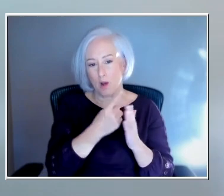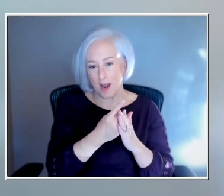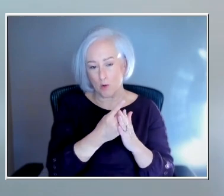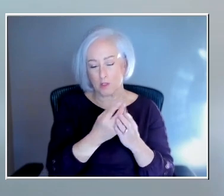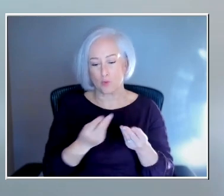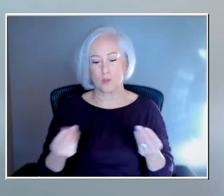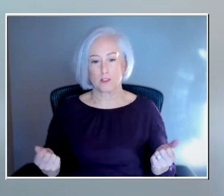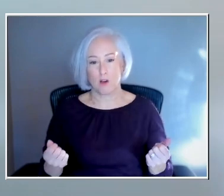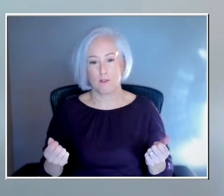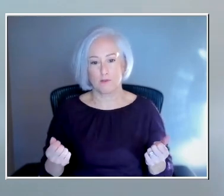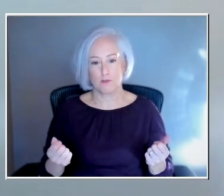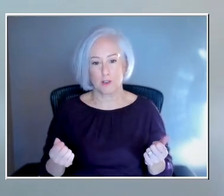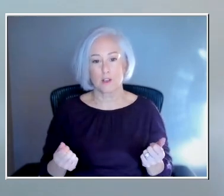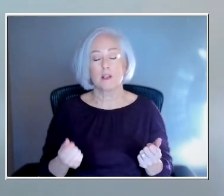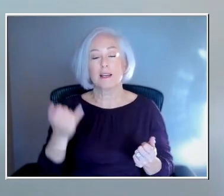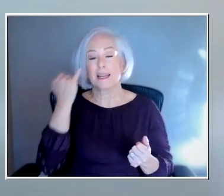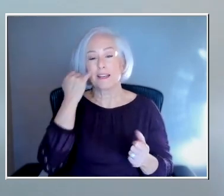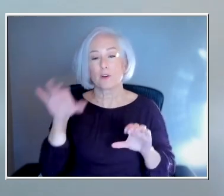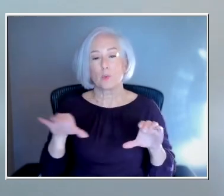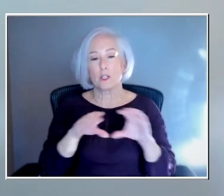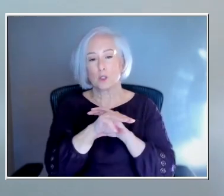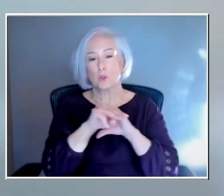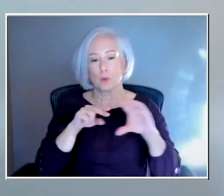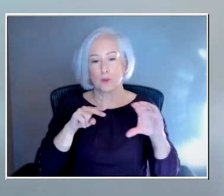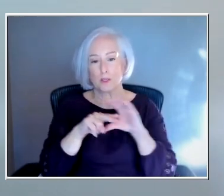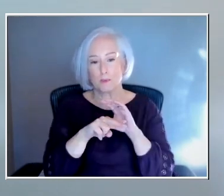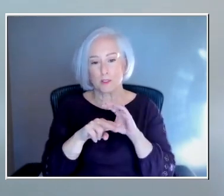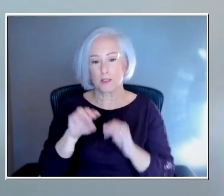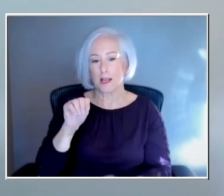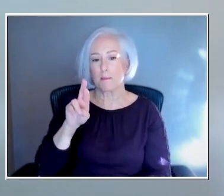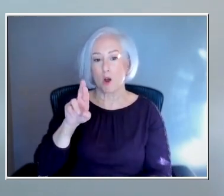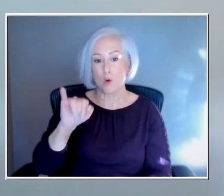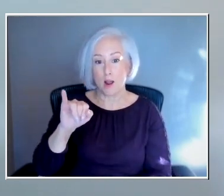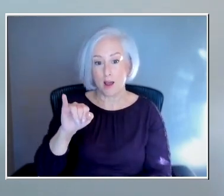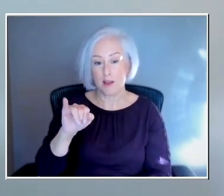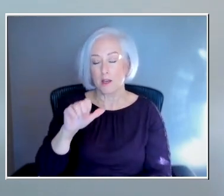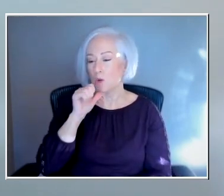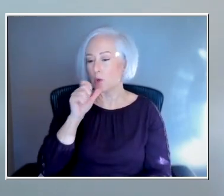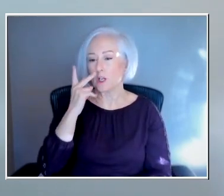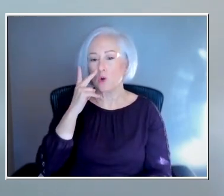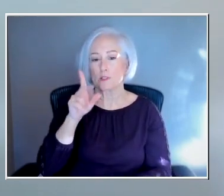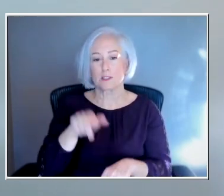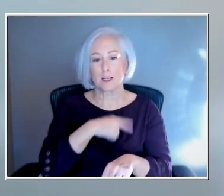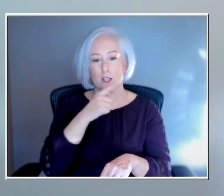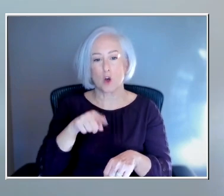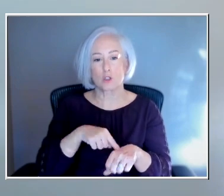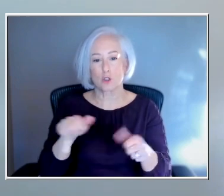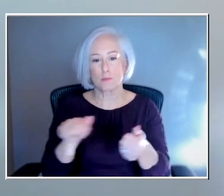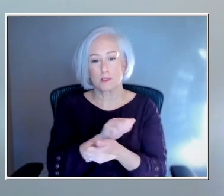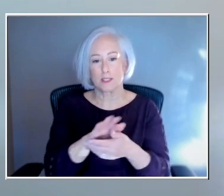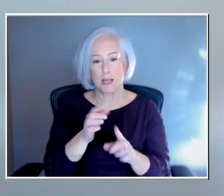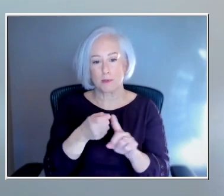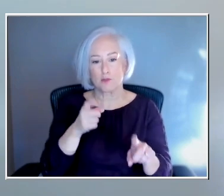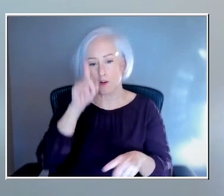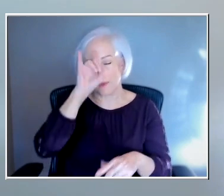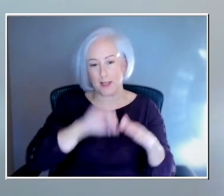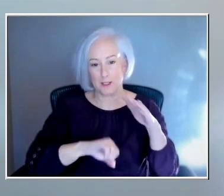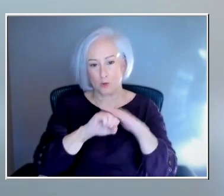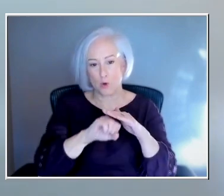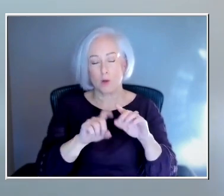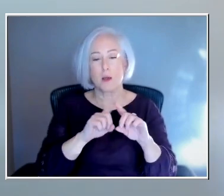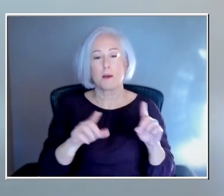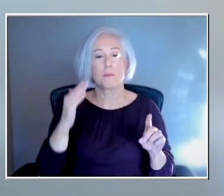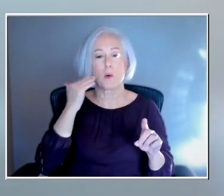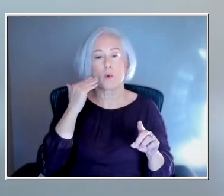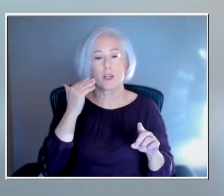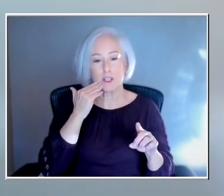imaging, like an MRI, we don't find any long-term damage that we can visibly see from the stroke, but we know that